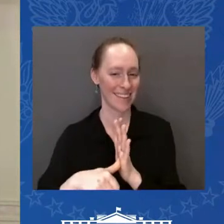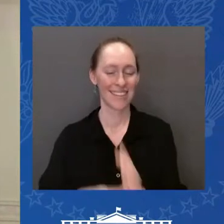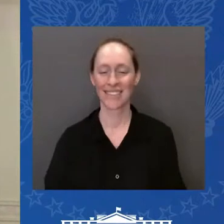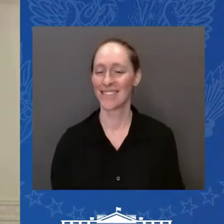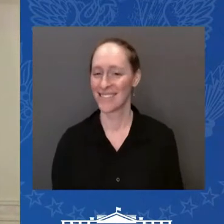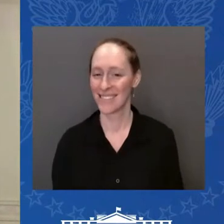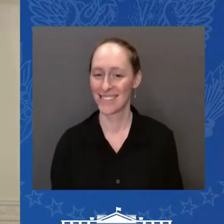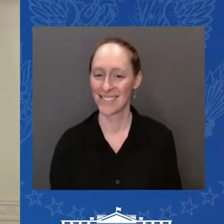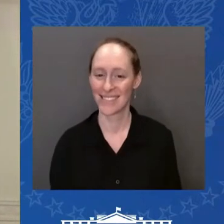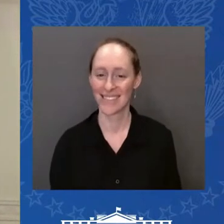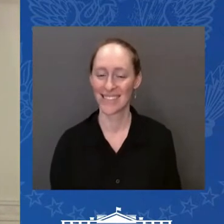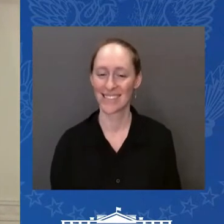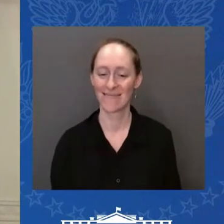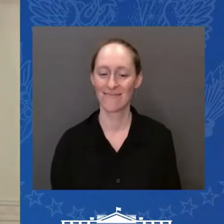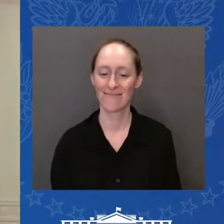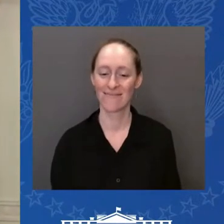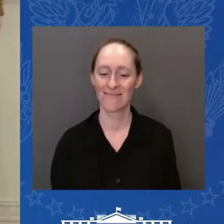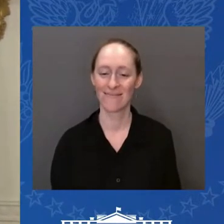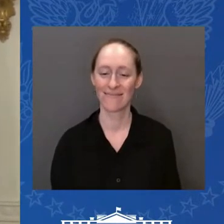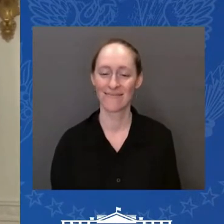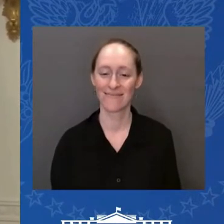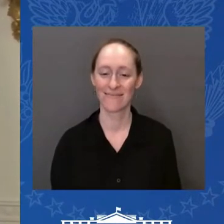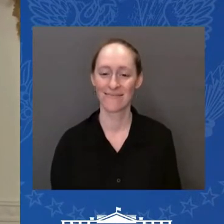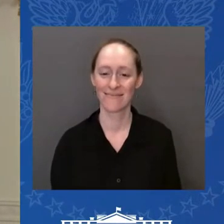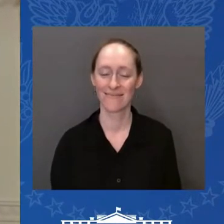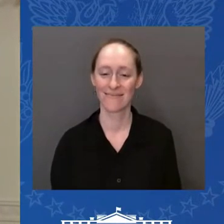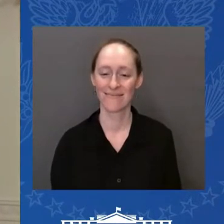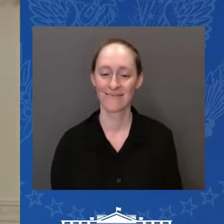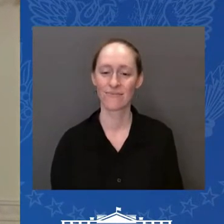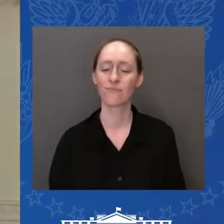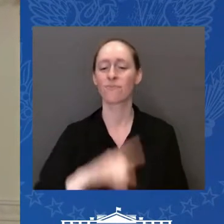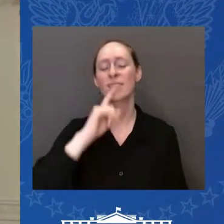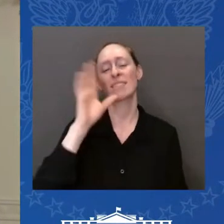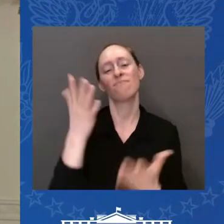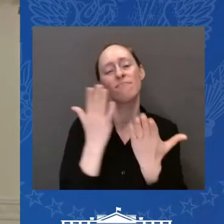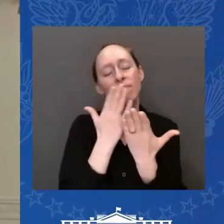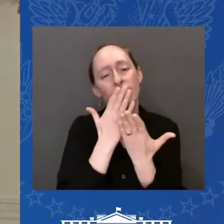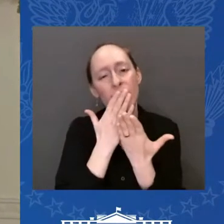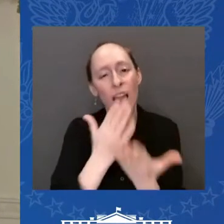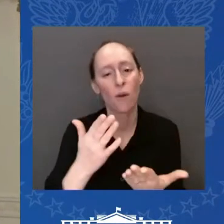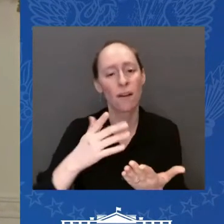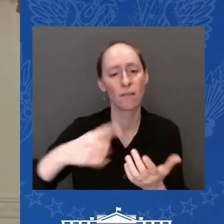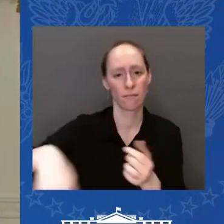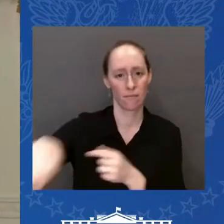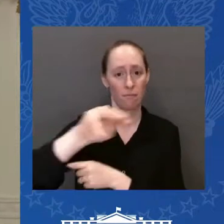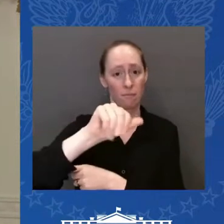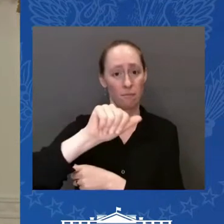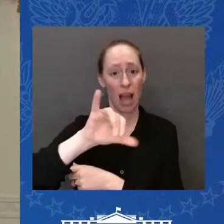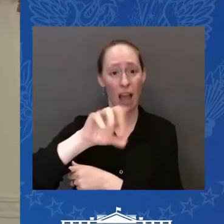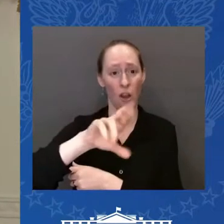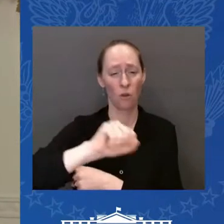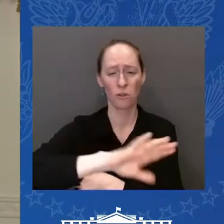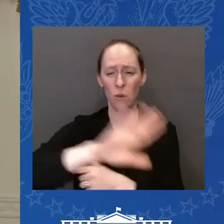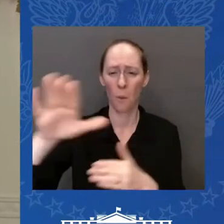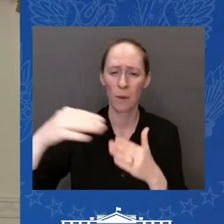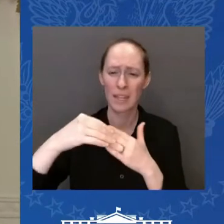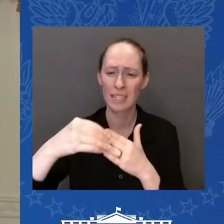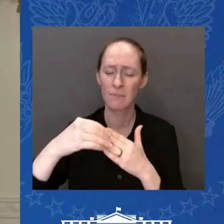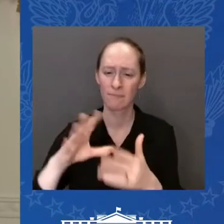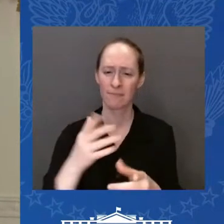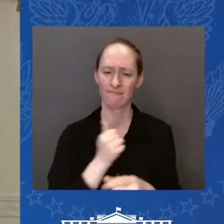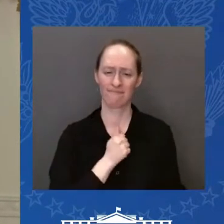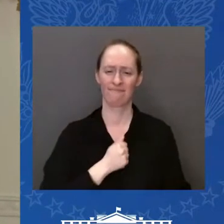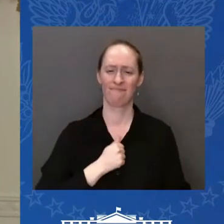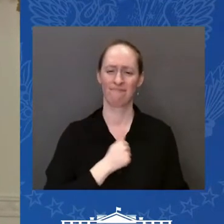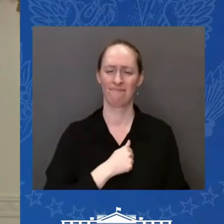Mayor Suarez, thank you for your leadership at the conference. Excuse me, I got a little frog in my throat. But, and Andy,